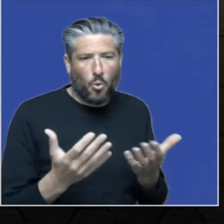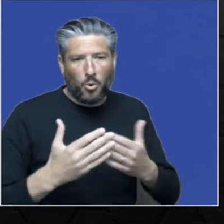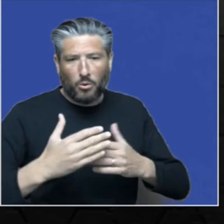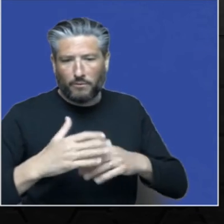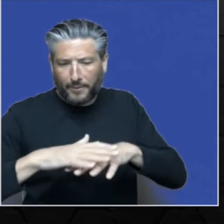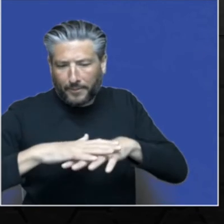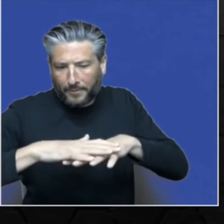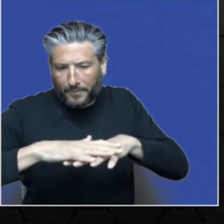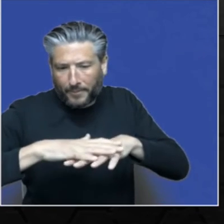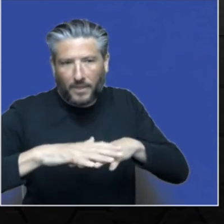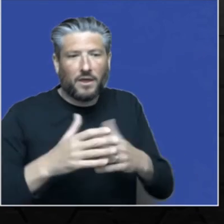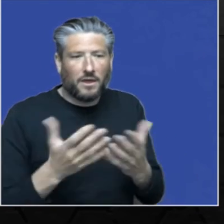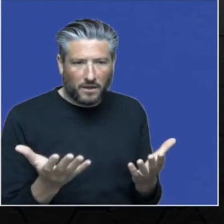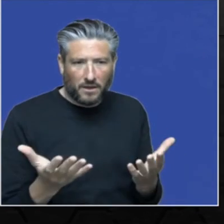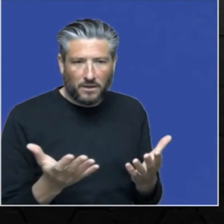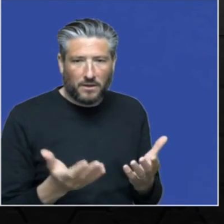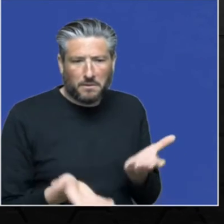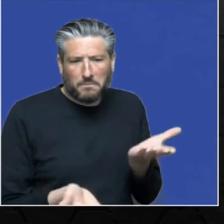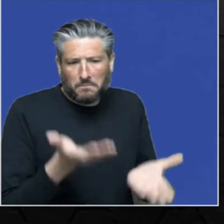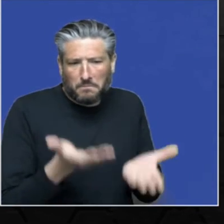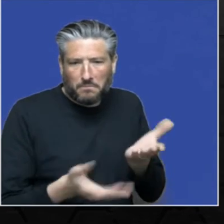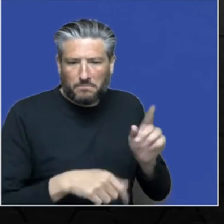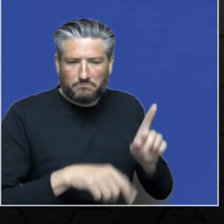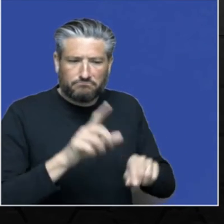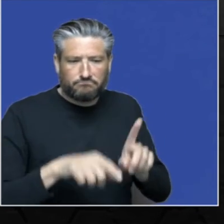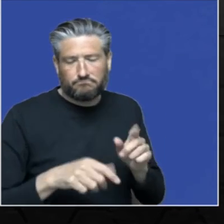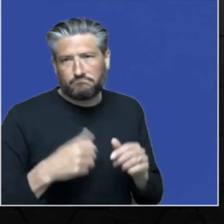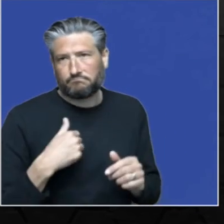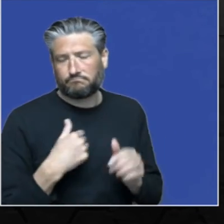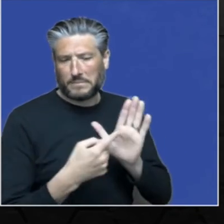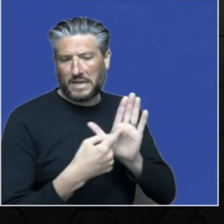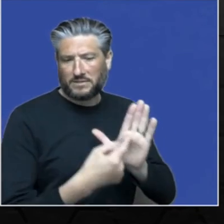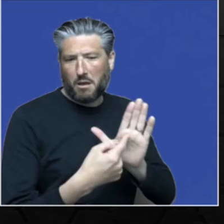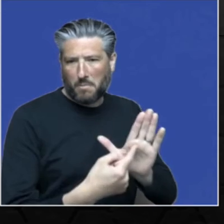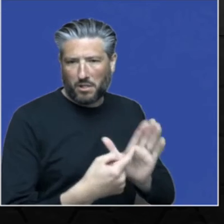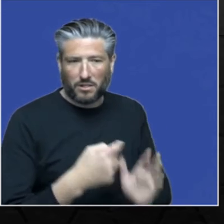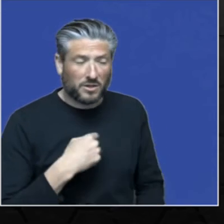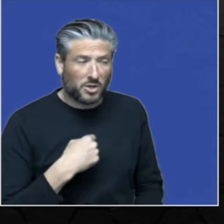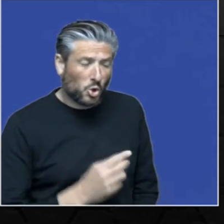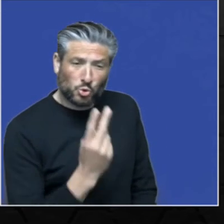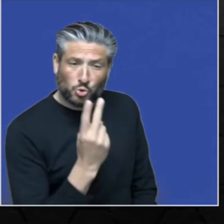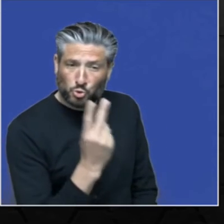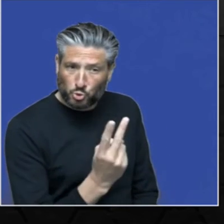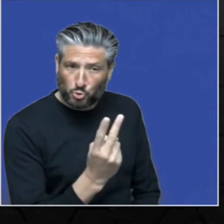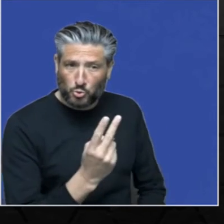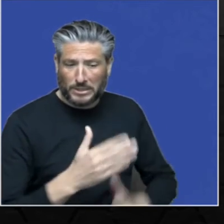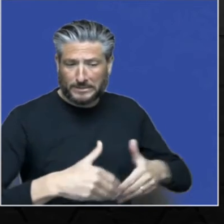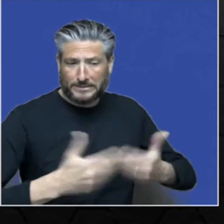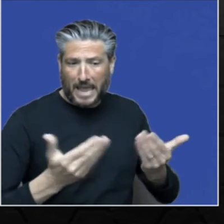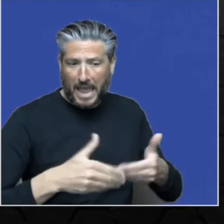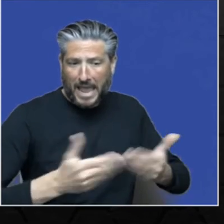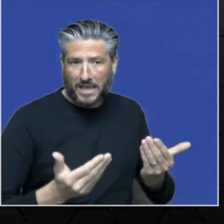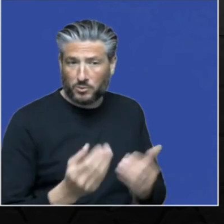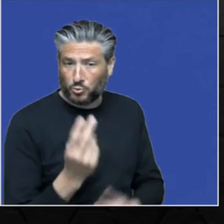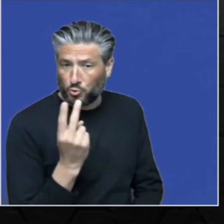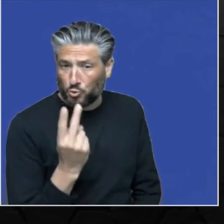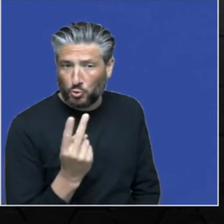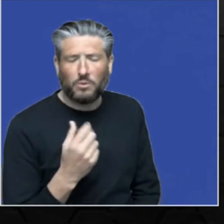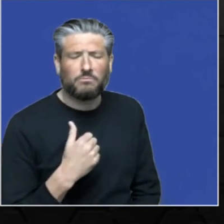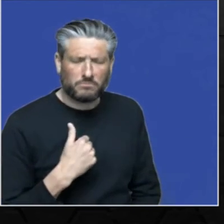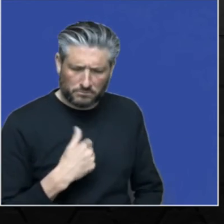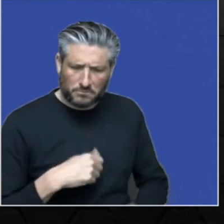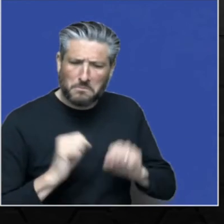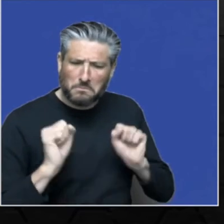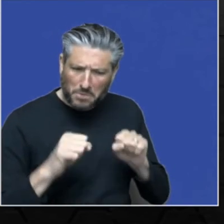but just for example, in 2 days, you can have a functional bot that can answer some